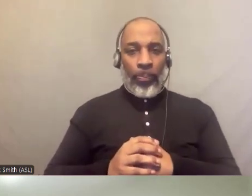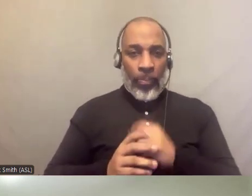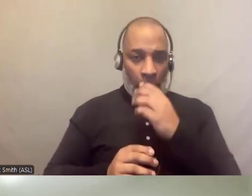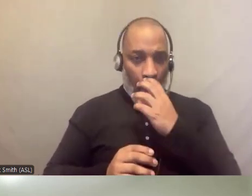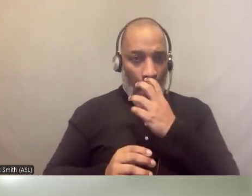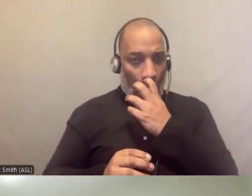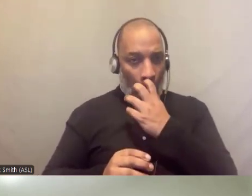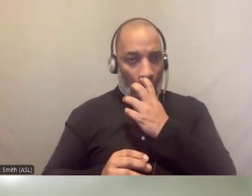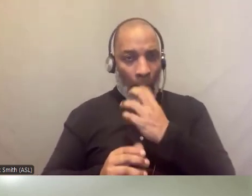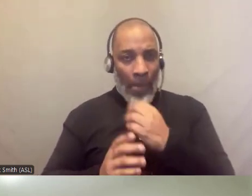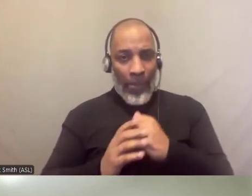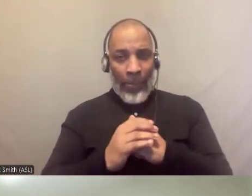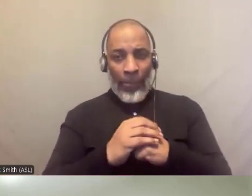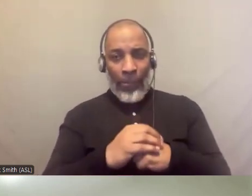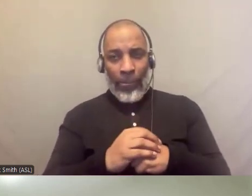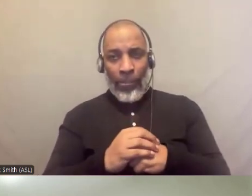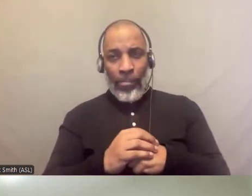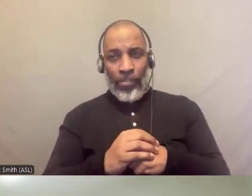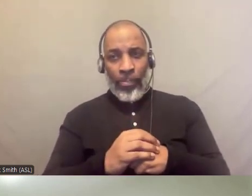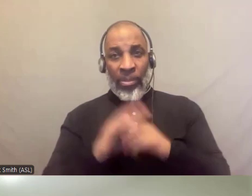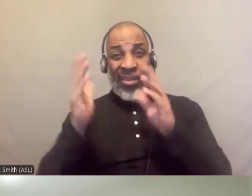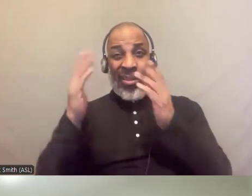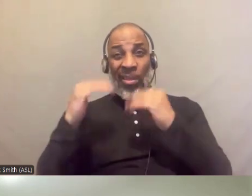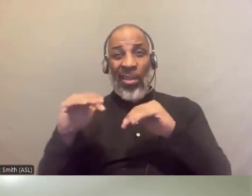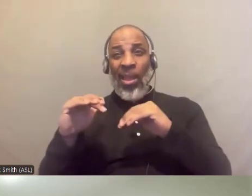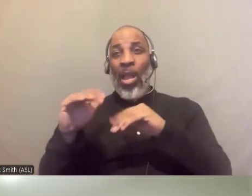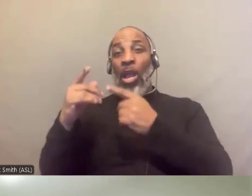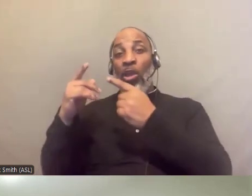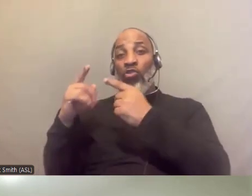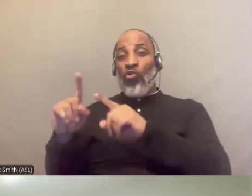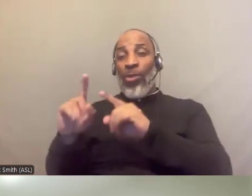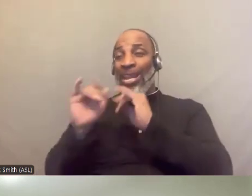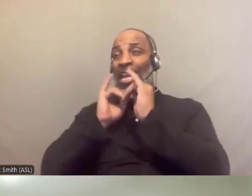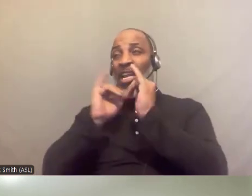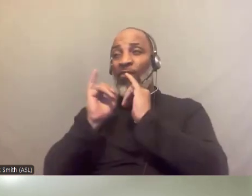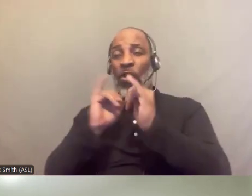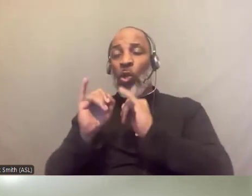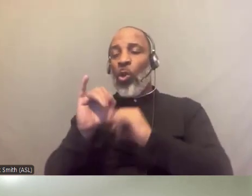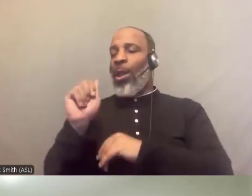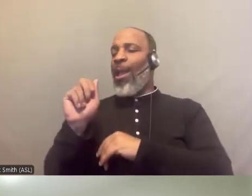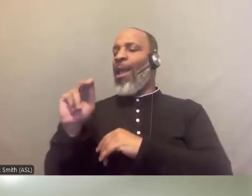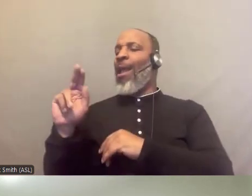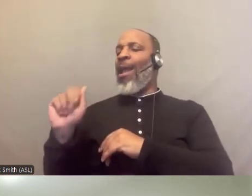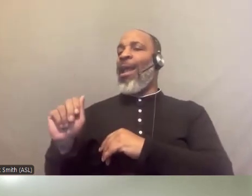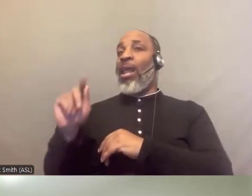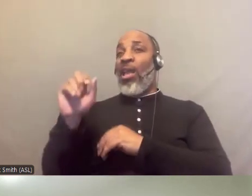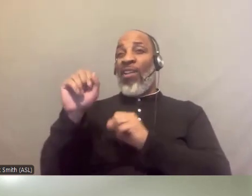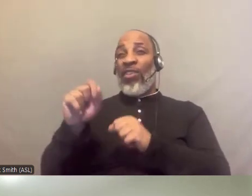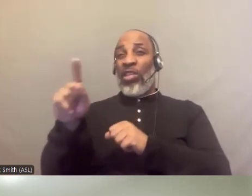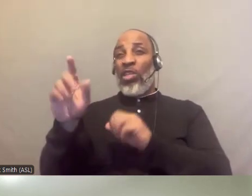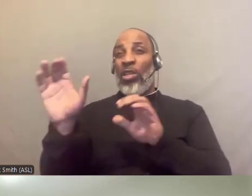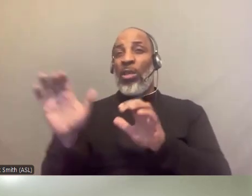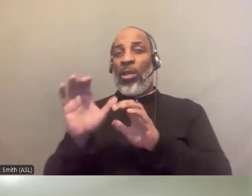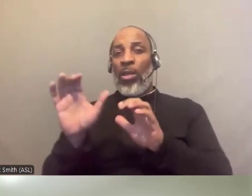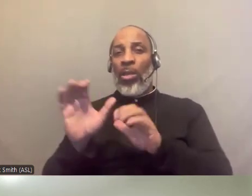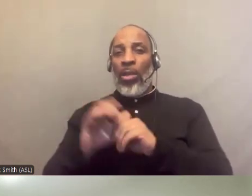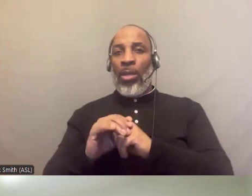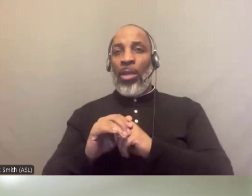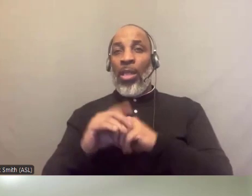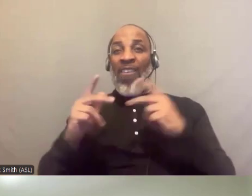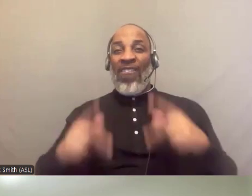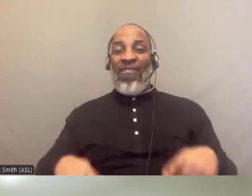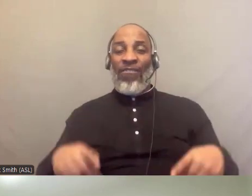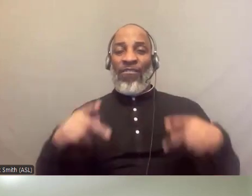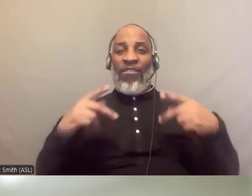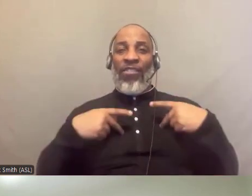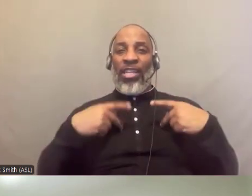is. The next example is during the interview, Anna is asked whether she can perform an physical agility